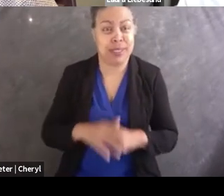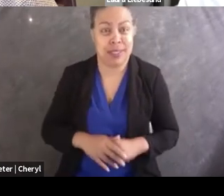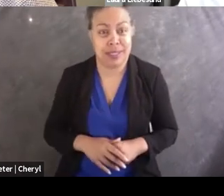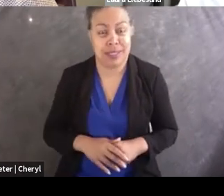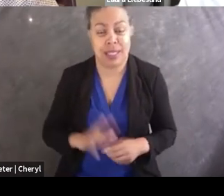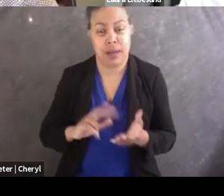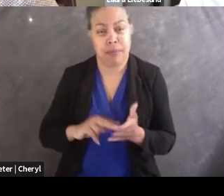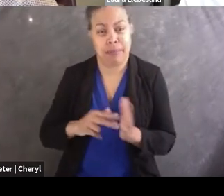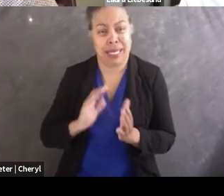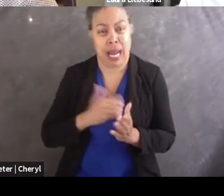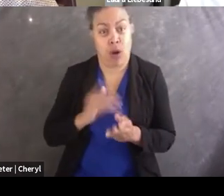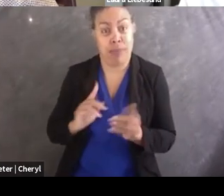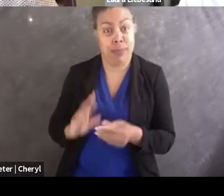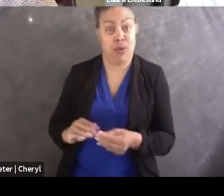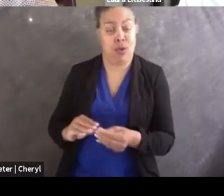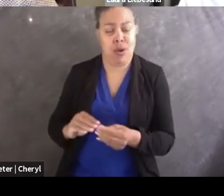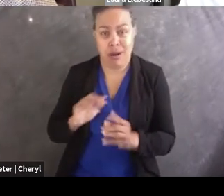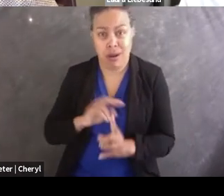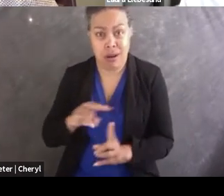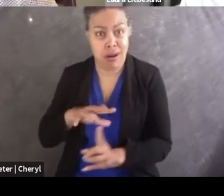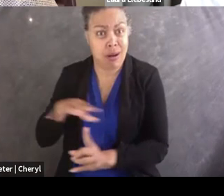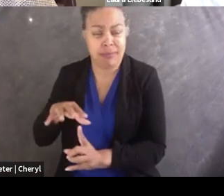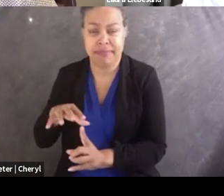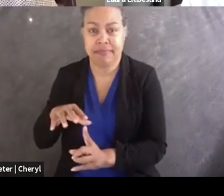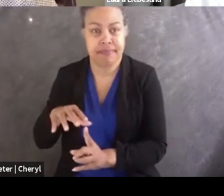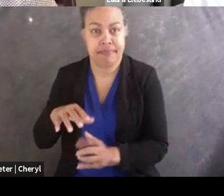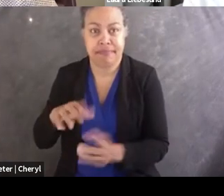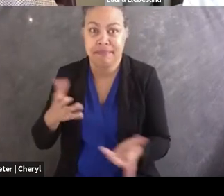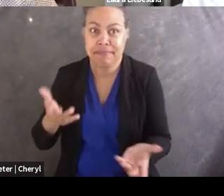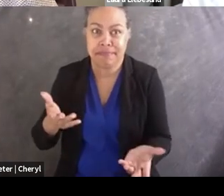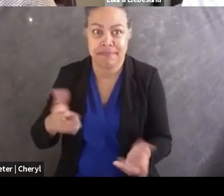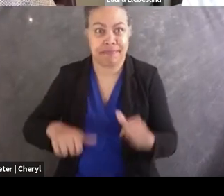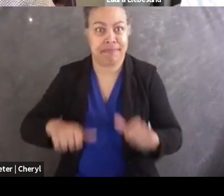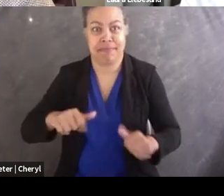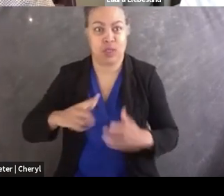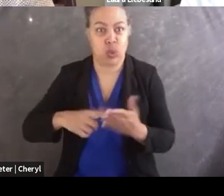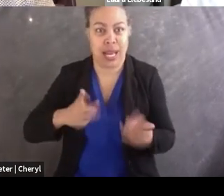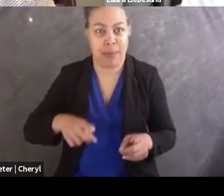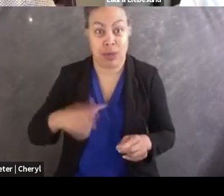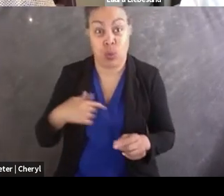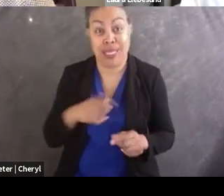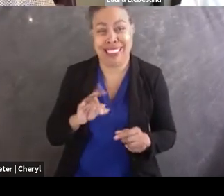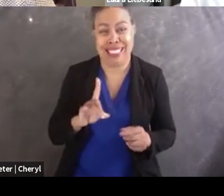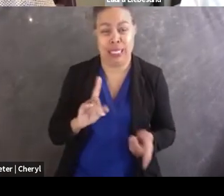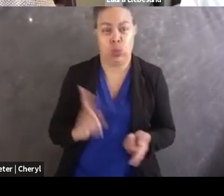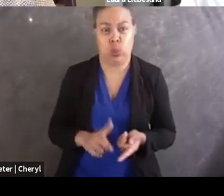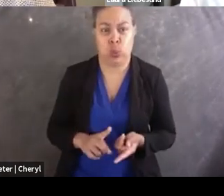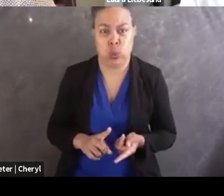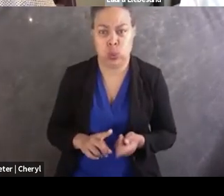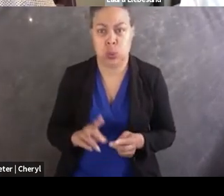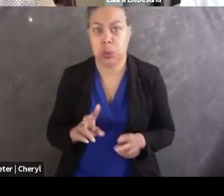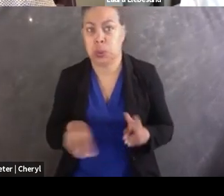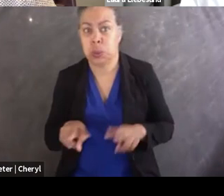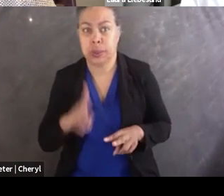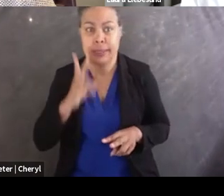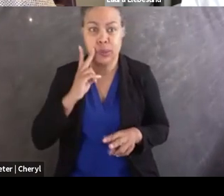narrators, everything was uncertain. And so we stopped down a little bit as well to see how things would develop,